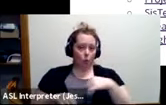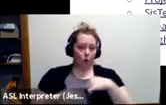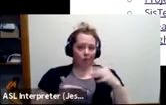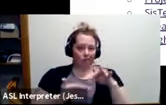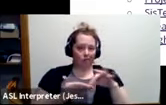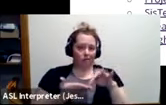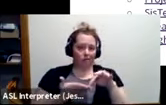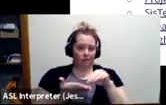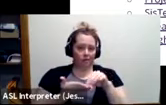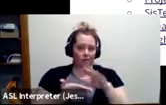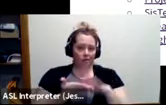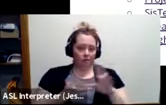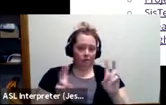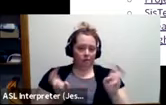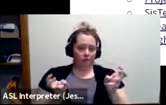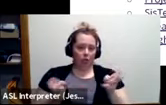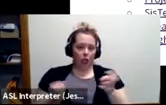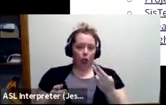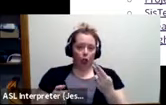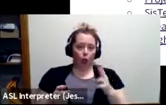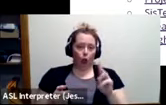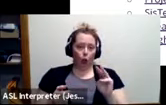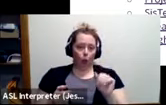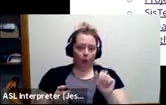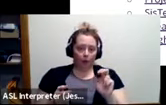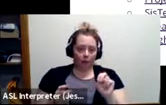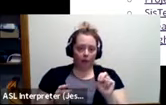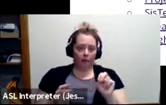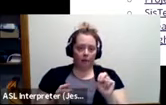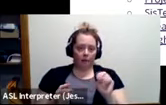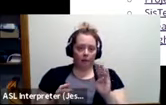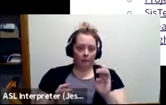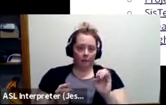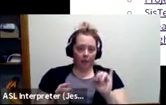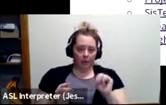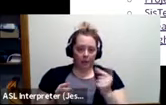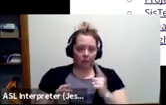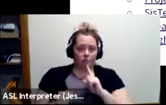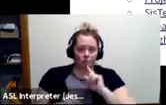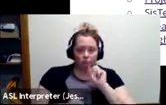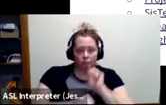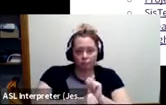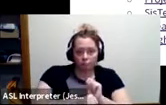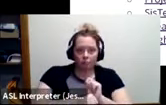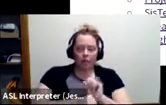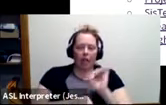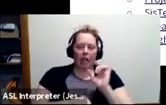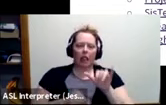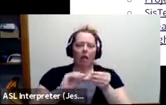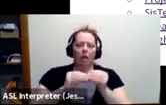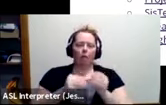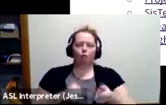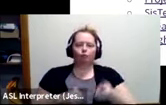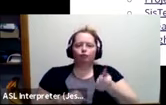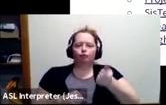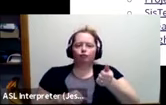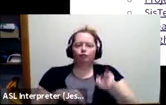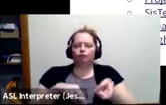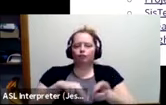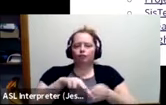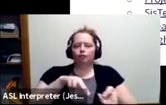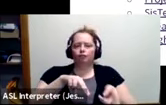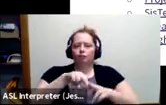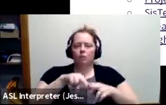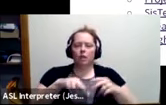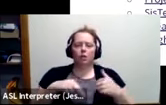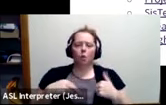being, that number would be greater than that. So I always want us to be advocating for it, making